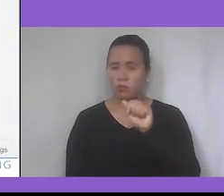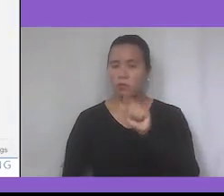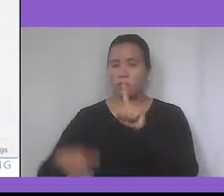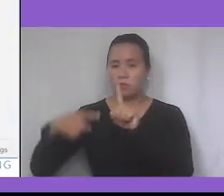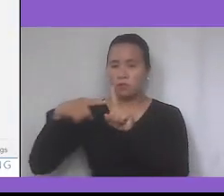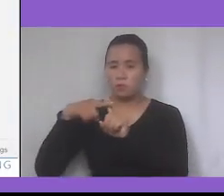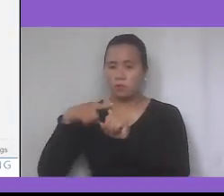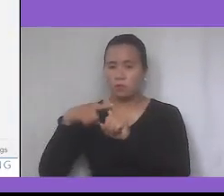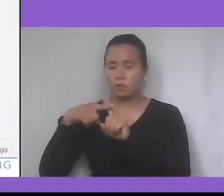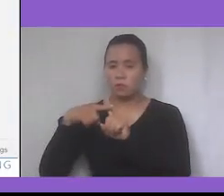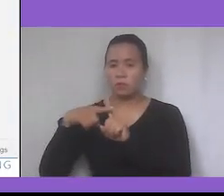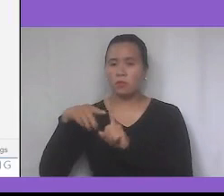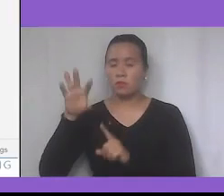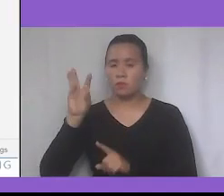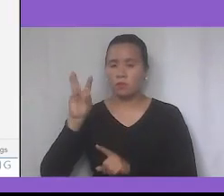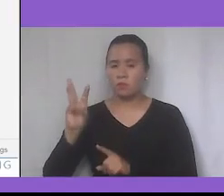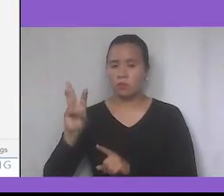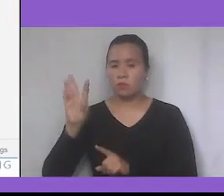A